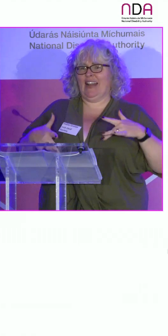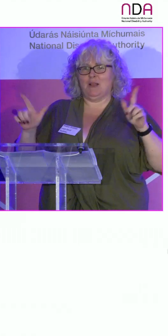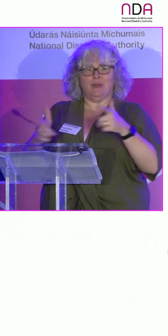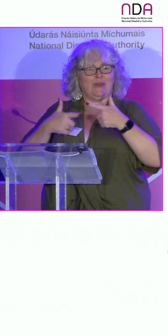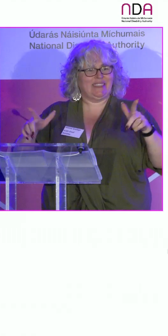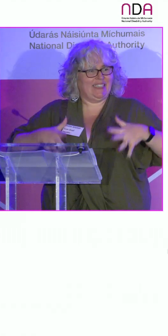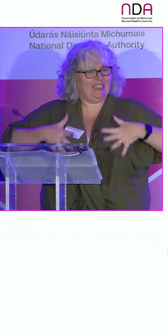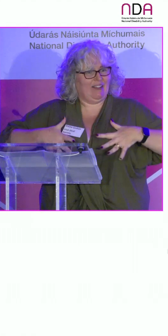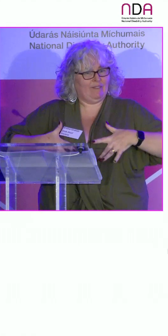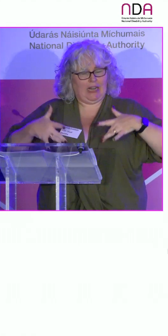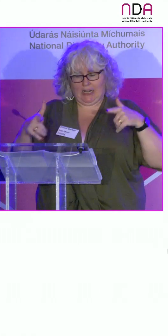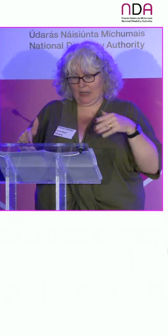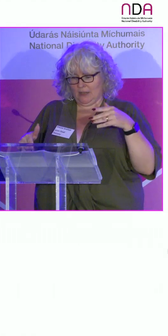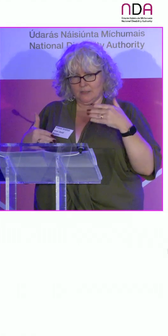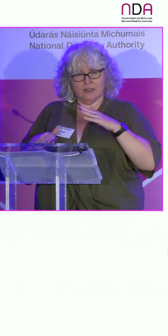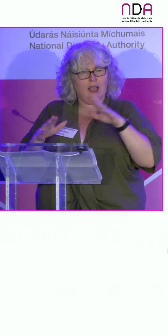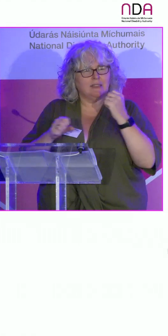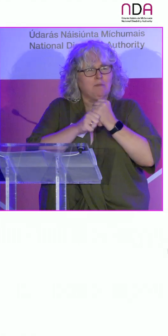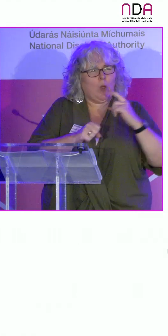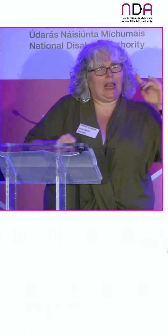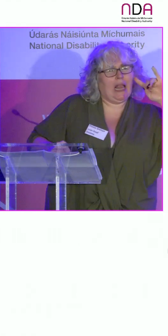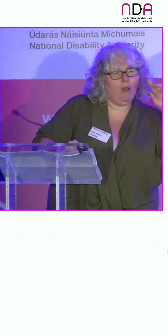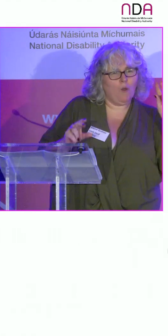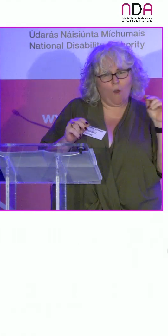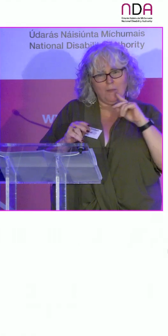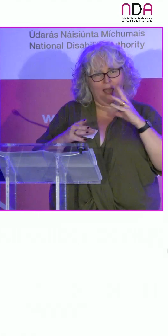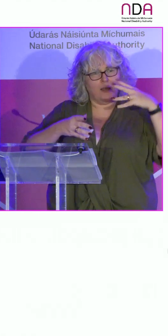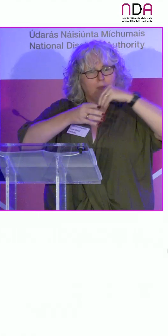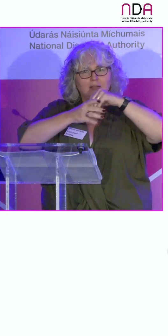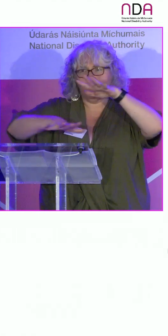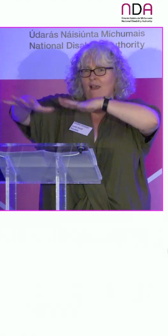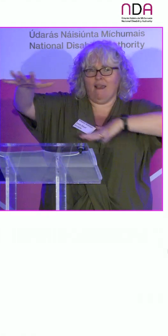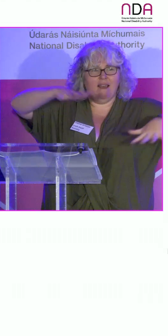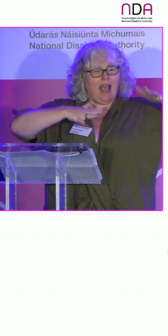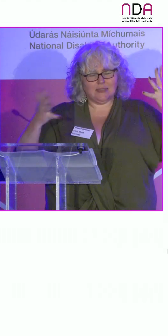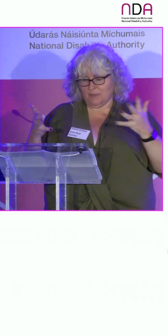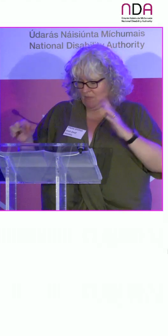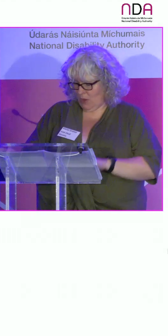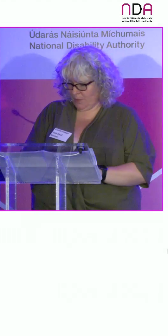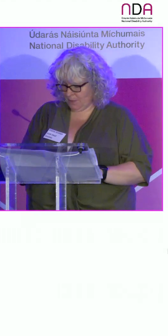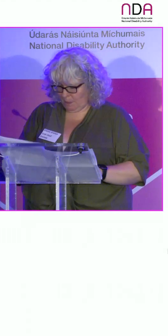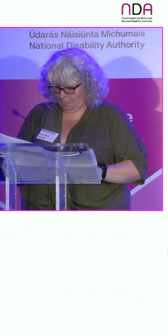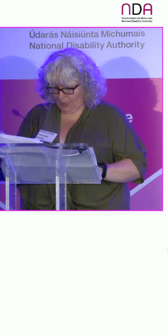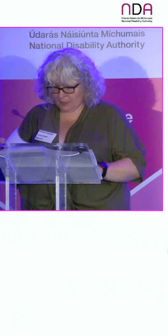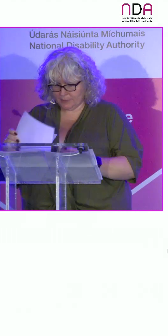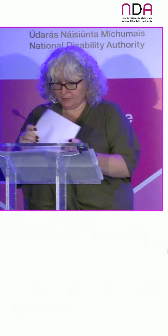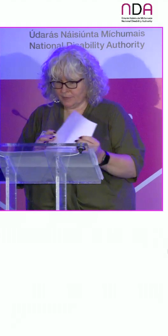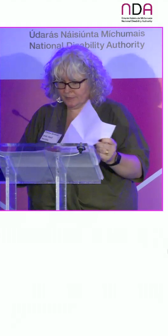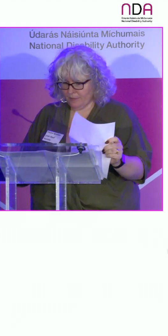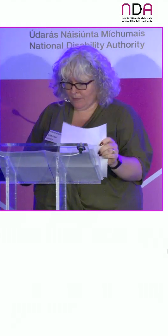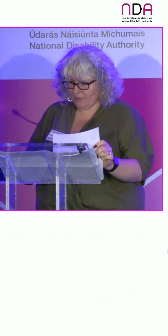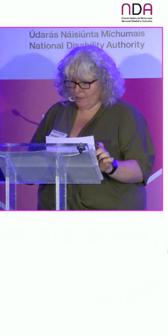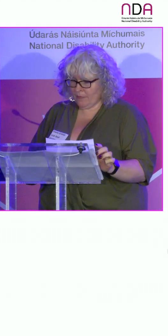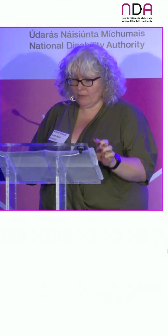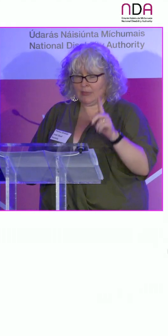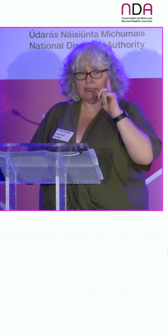subpack that allowed us to feel vibrations through the music. It's not just about music, it's about that inclusiveness in the atmosphere